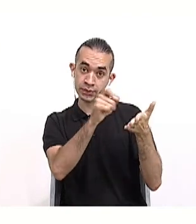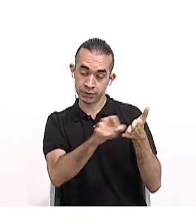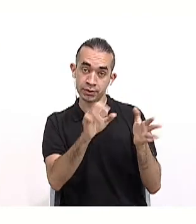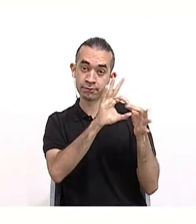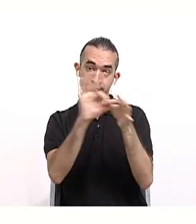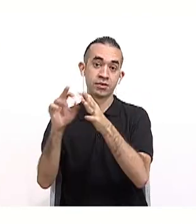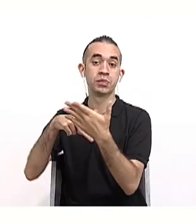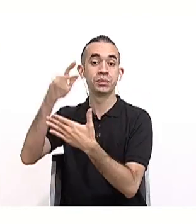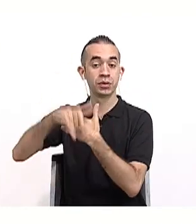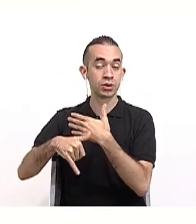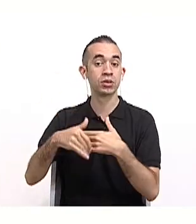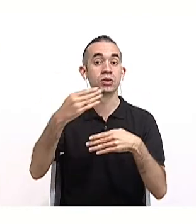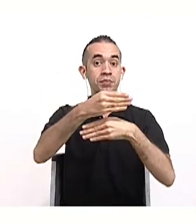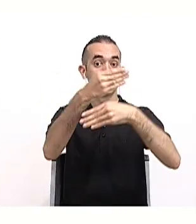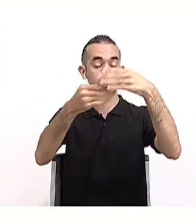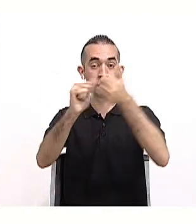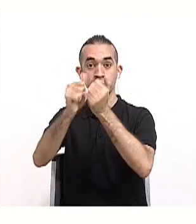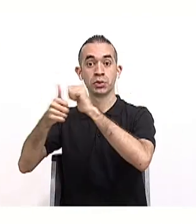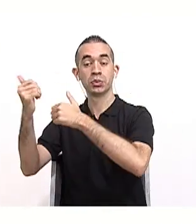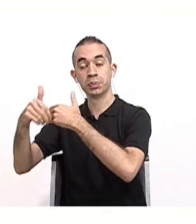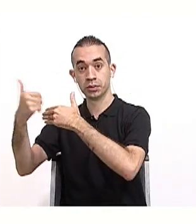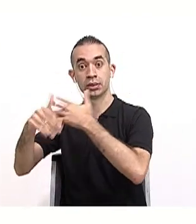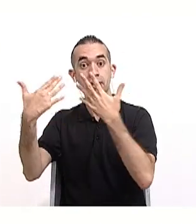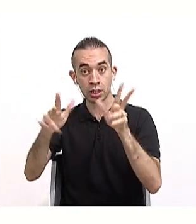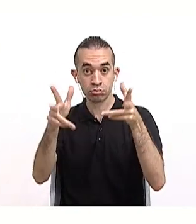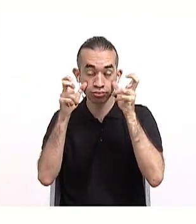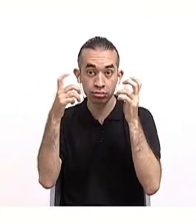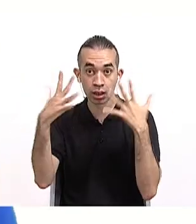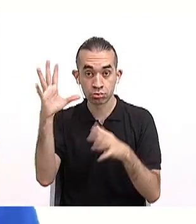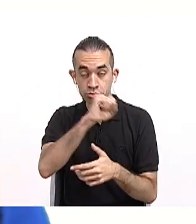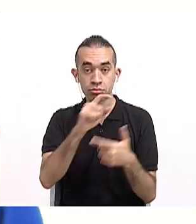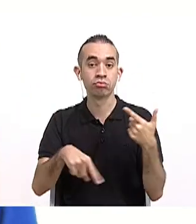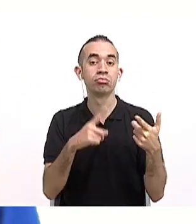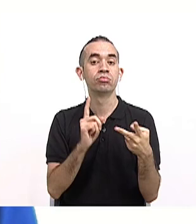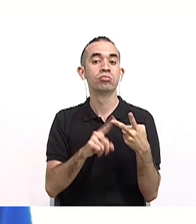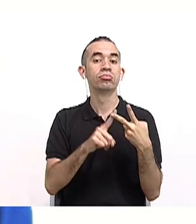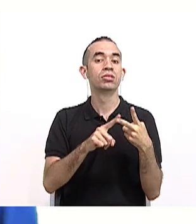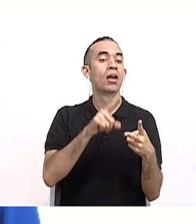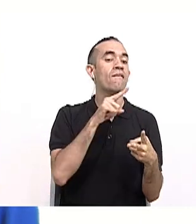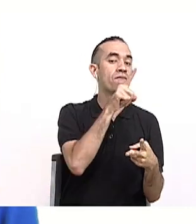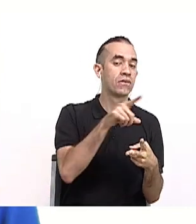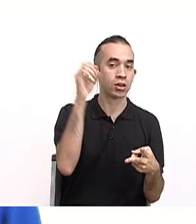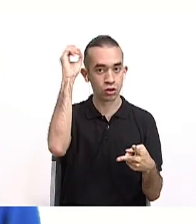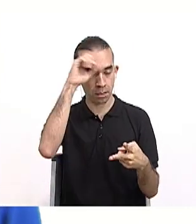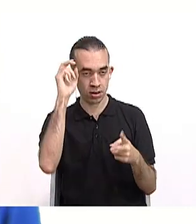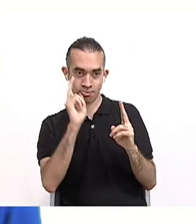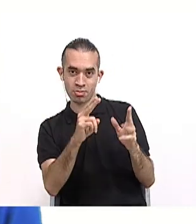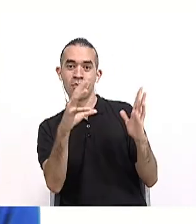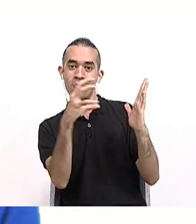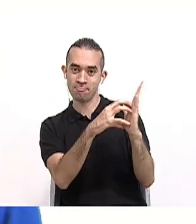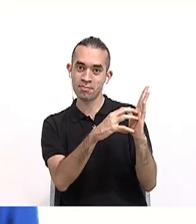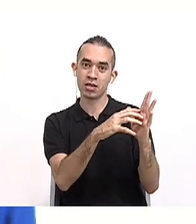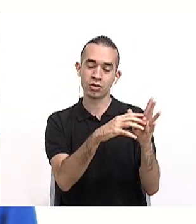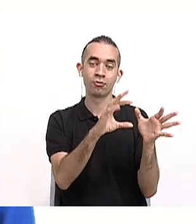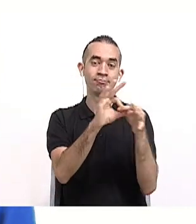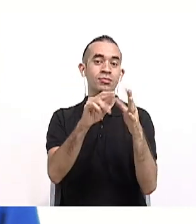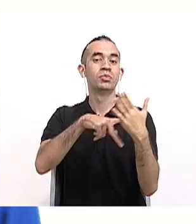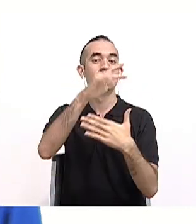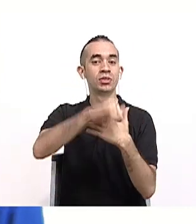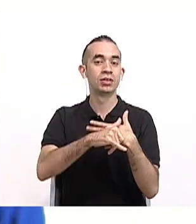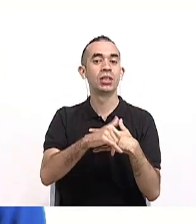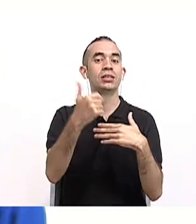project's bricks to bread, and I distinguished facts from opinions in the text about the project bricks to